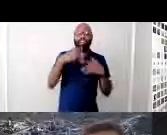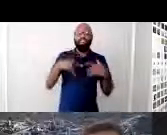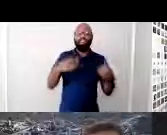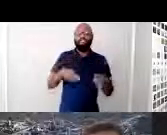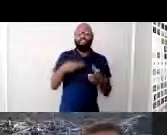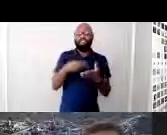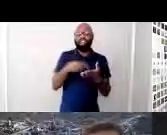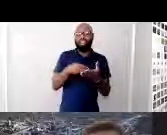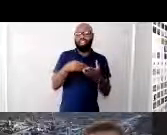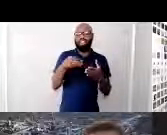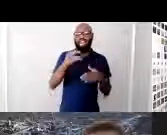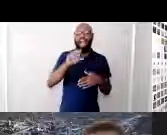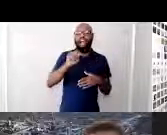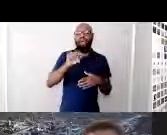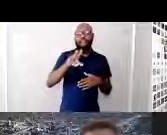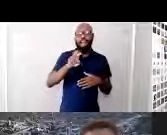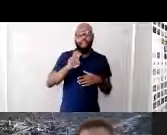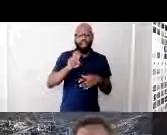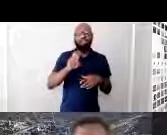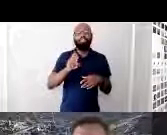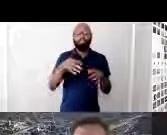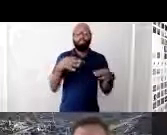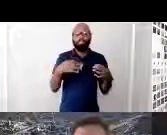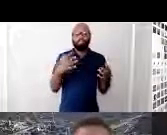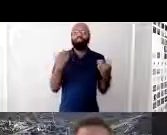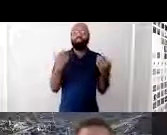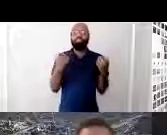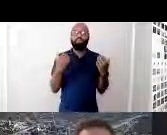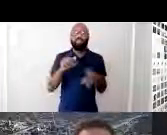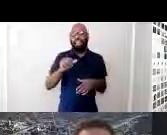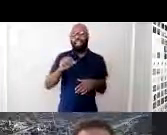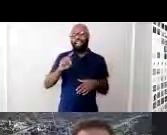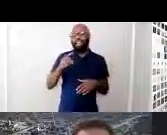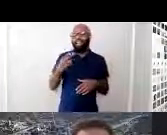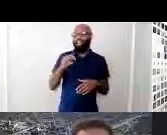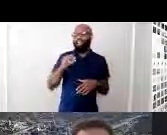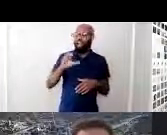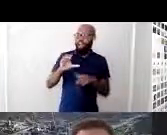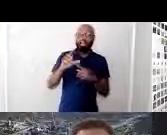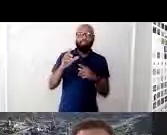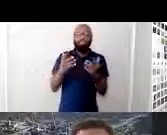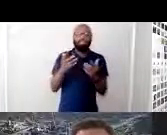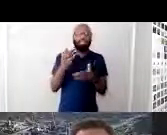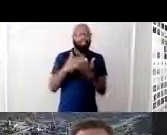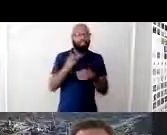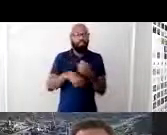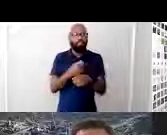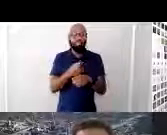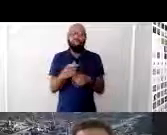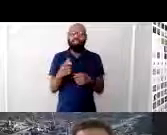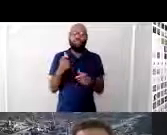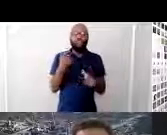The rest of it's been very ad hoc. So there could be years when there was a significant more amount, a significantly larger amount added to